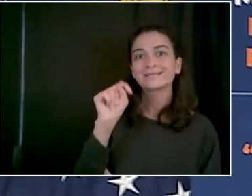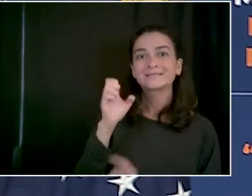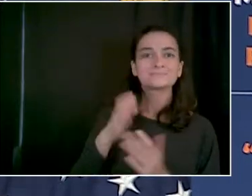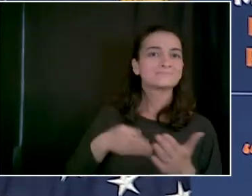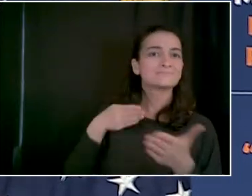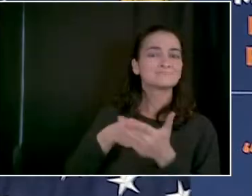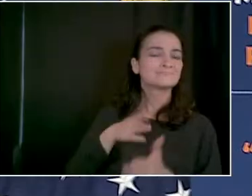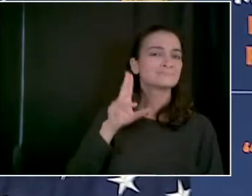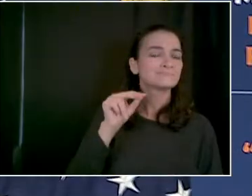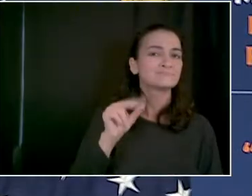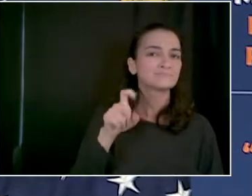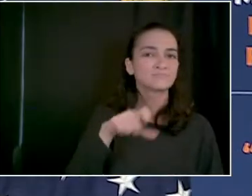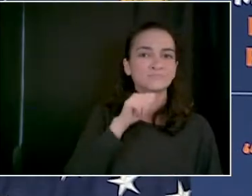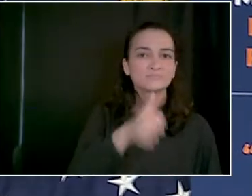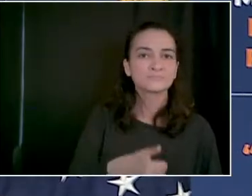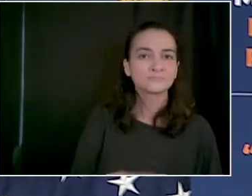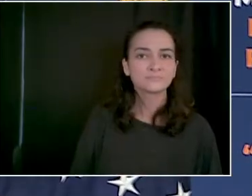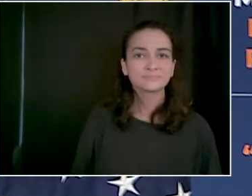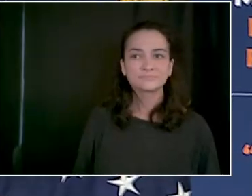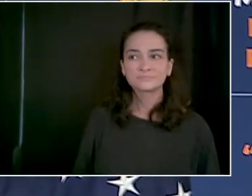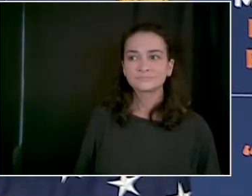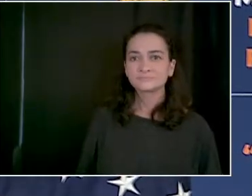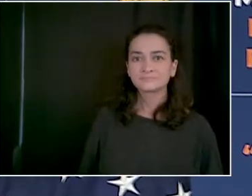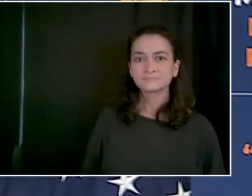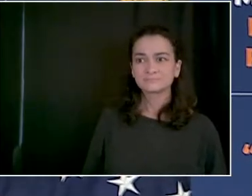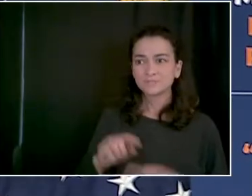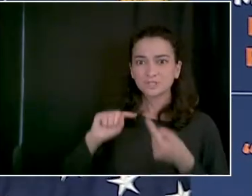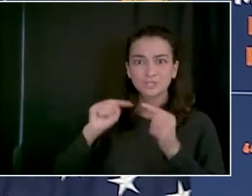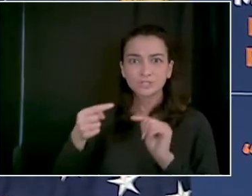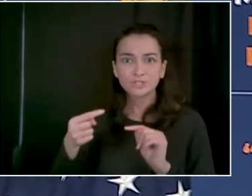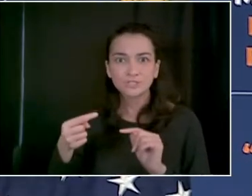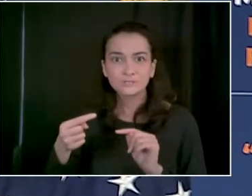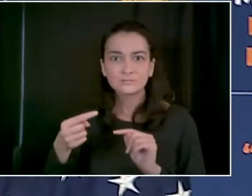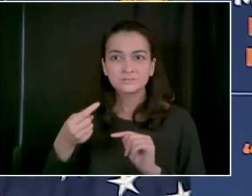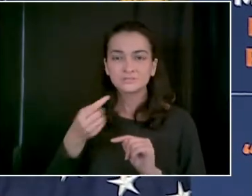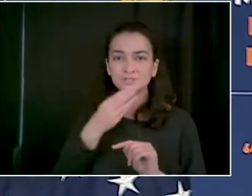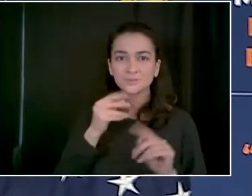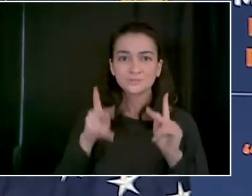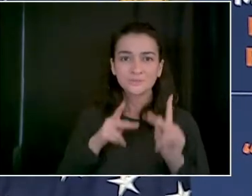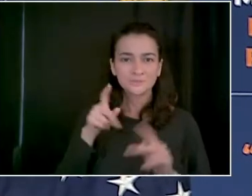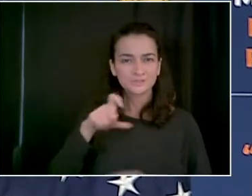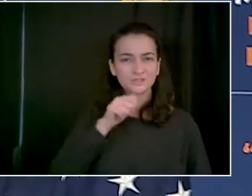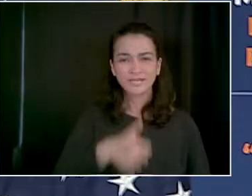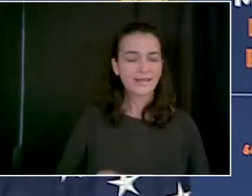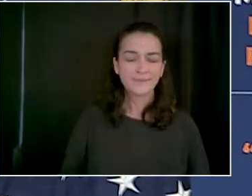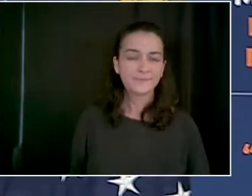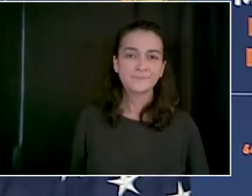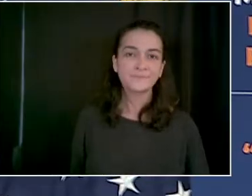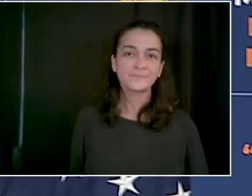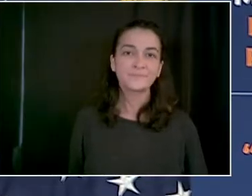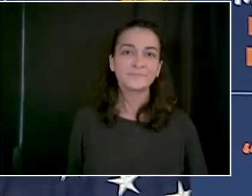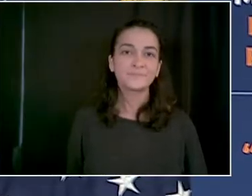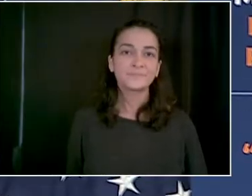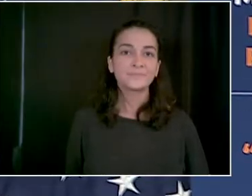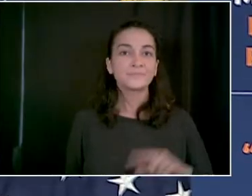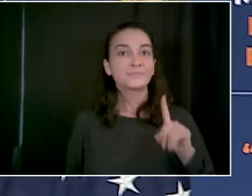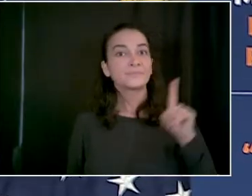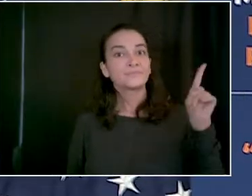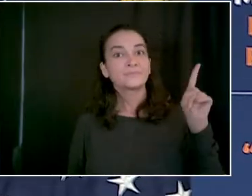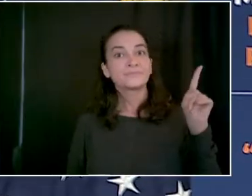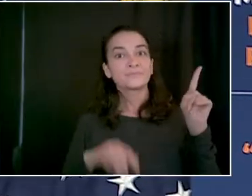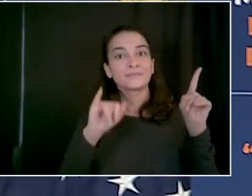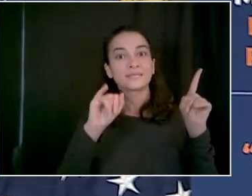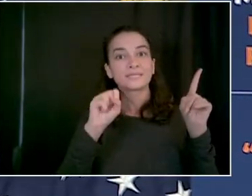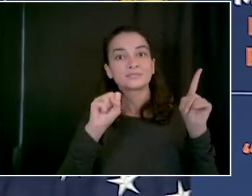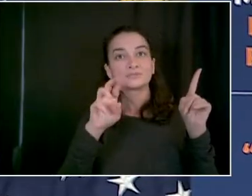Jewish population outside of Israel, and we should be very clear on our posture on, you know, hate of